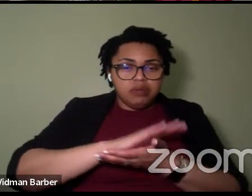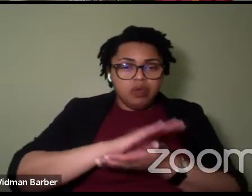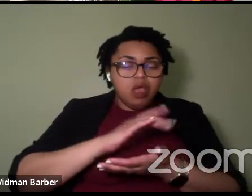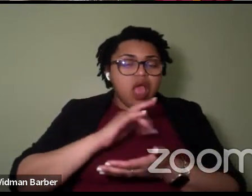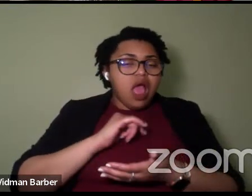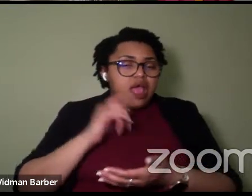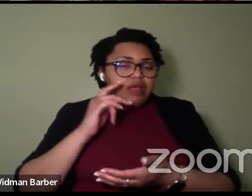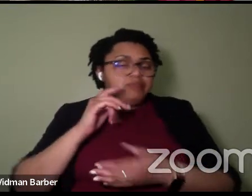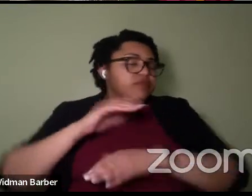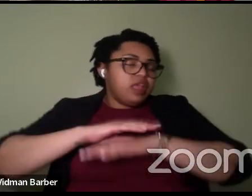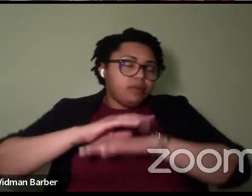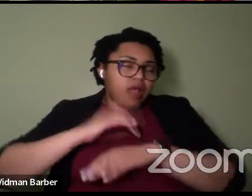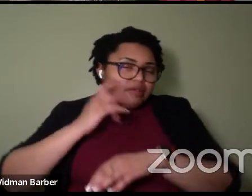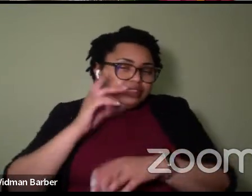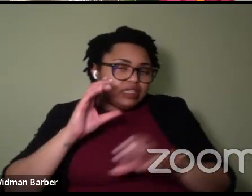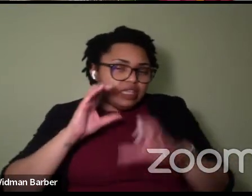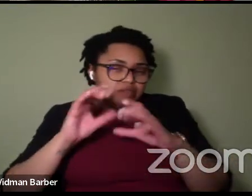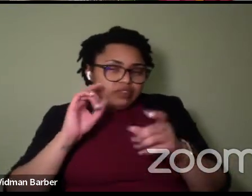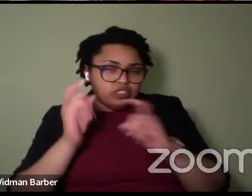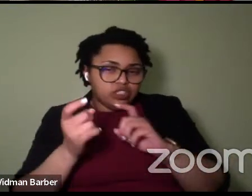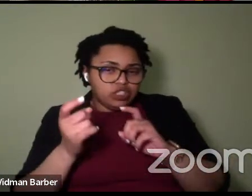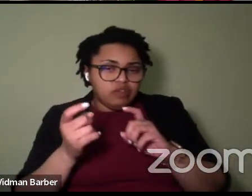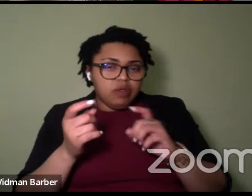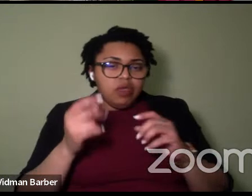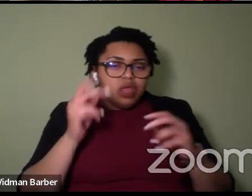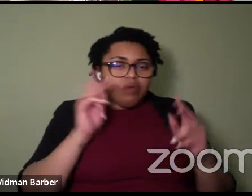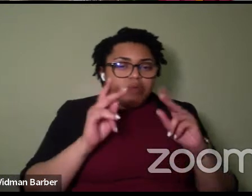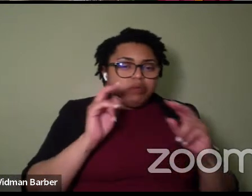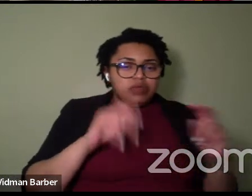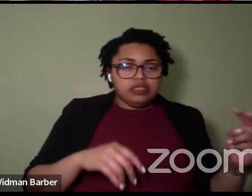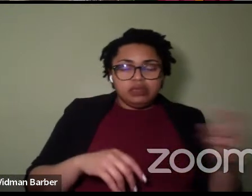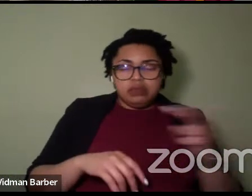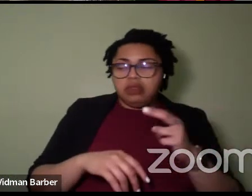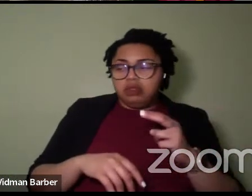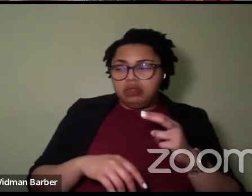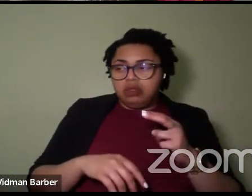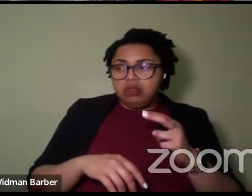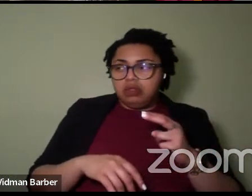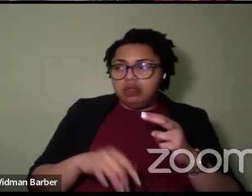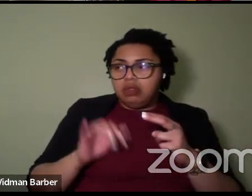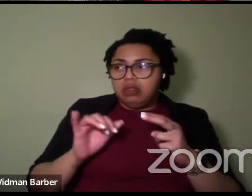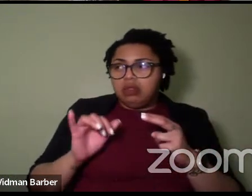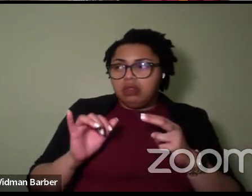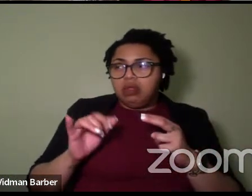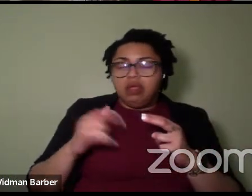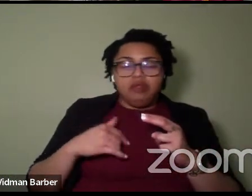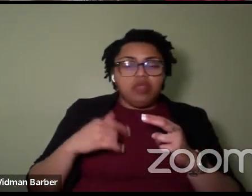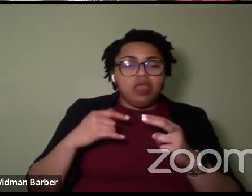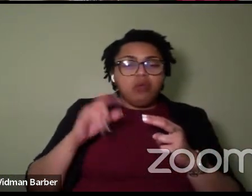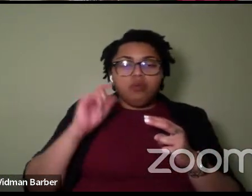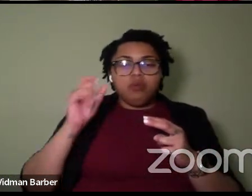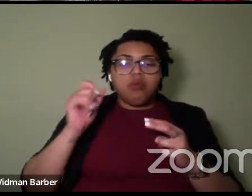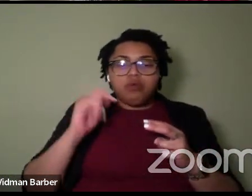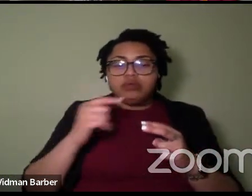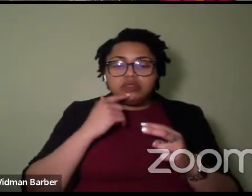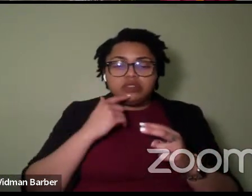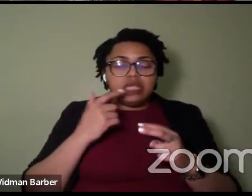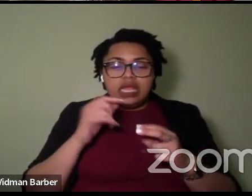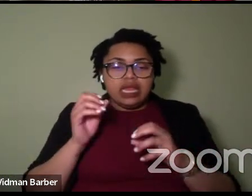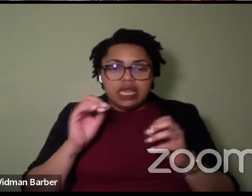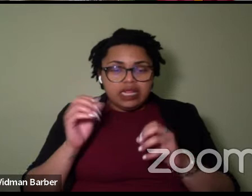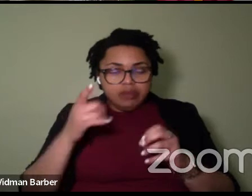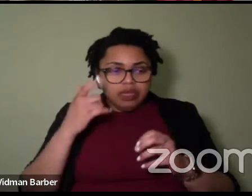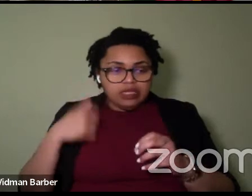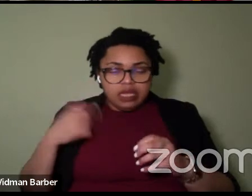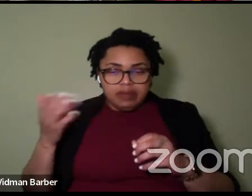people look across the table and see me there. I don't even say anything, but they're like, I can't even say that because she's at the table. So hope sometimes is just